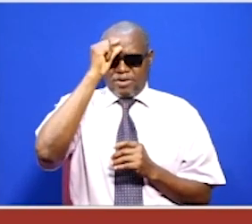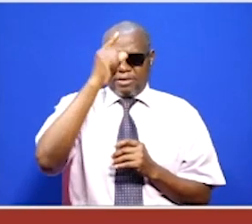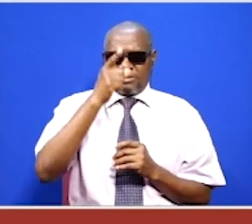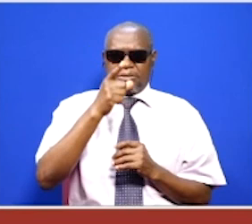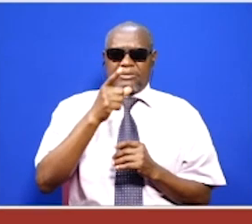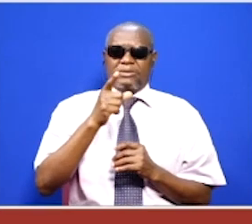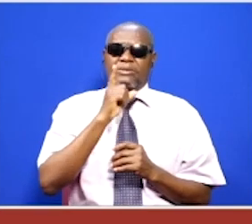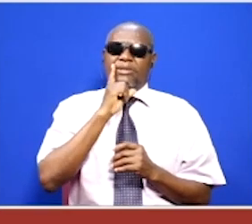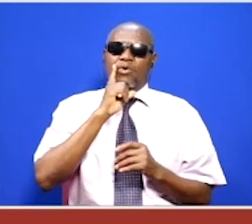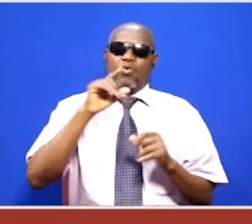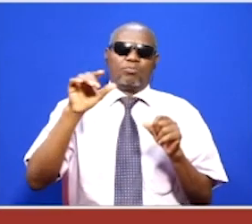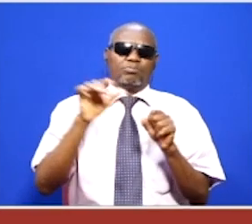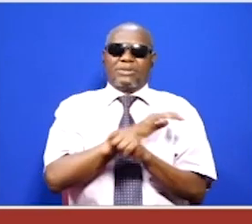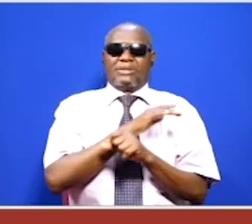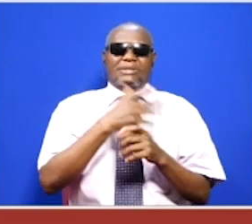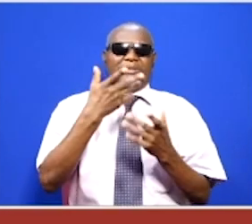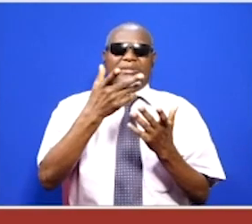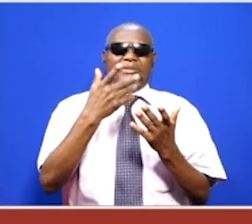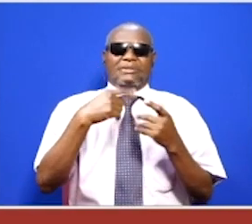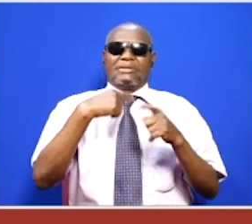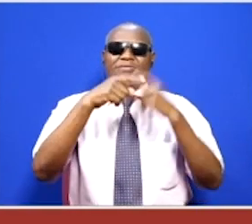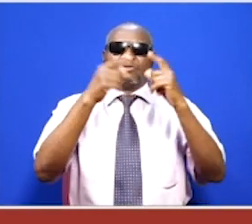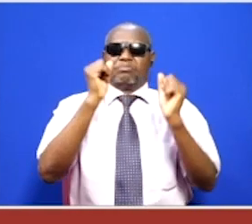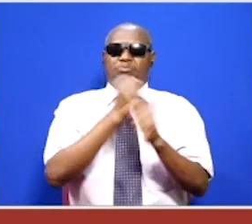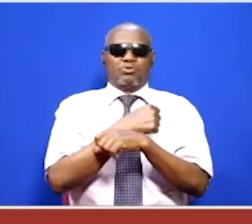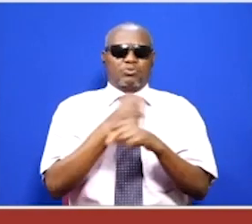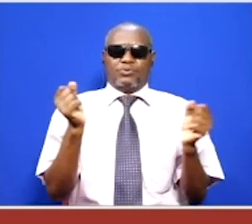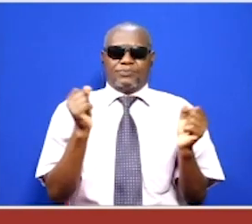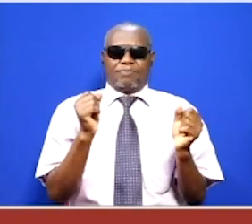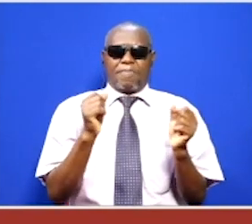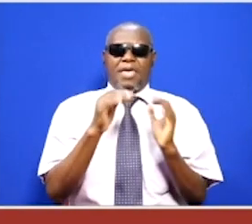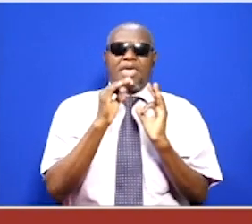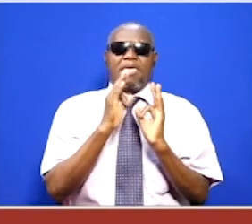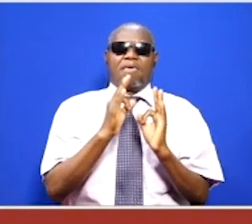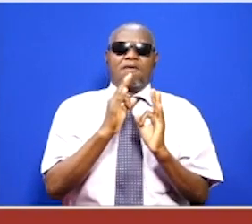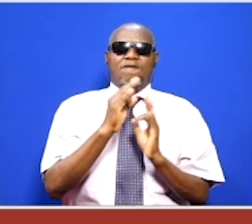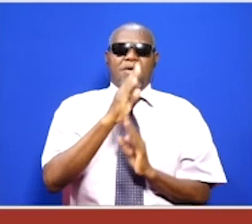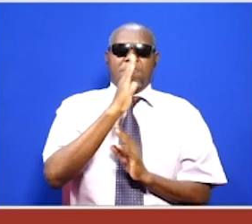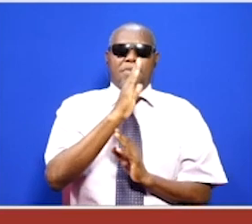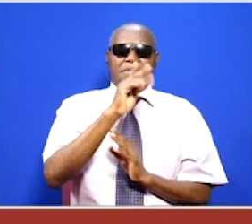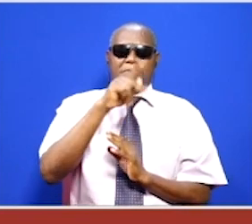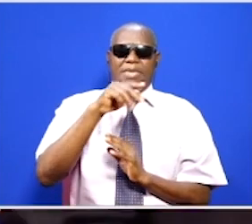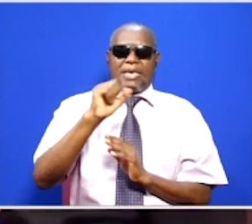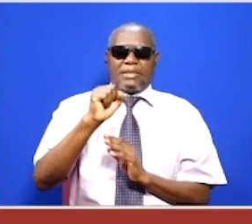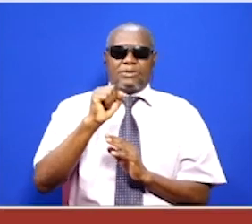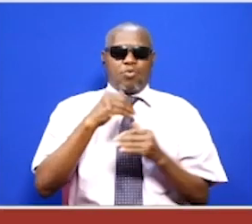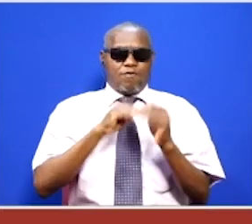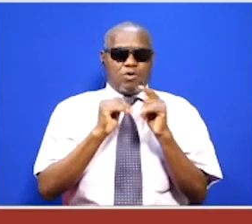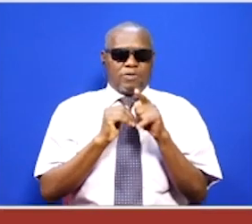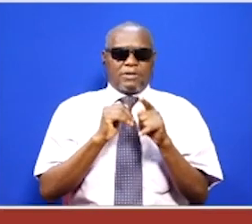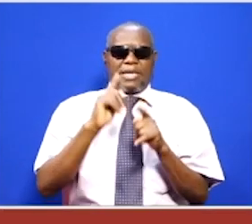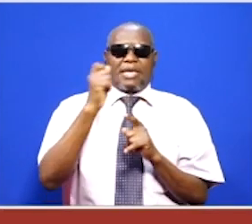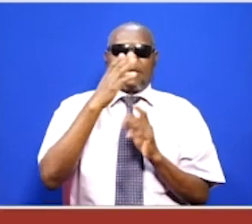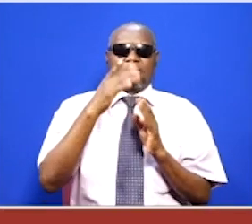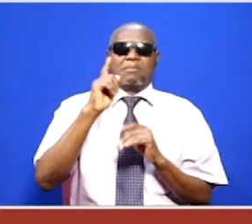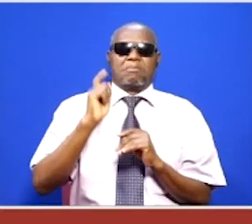completely irredeemable. Two, if the BPS is anything to go by, Kenyans must be